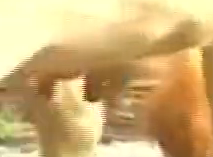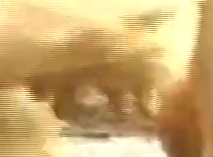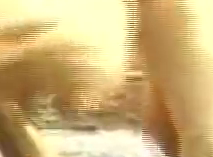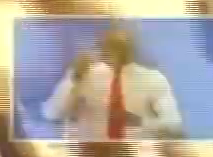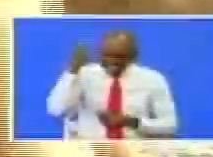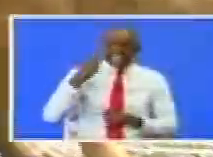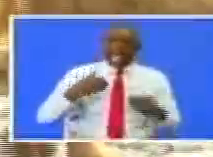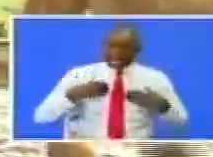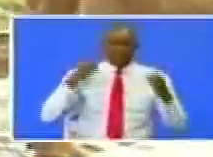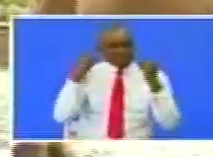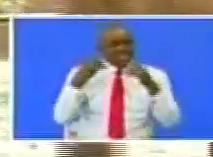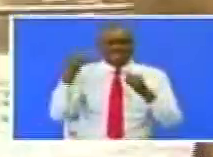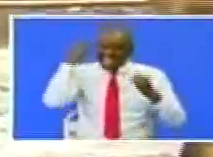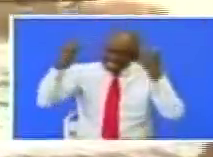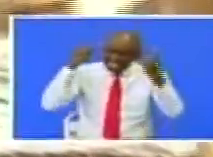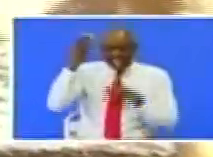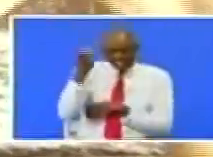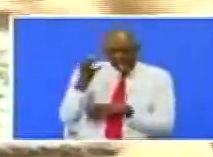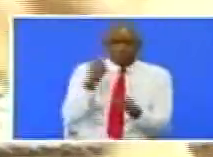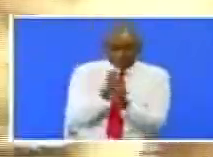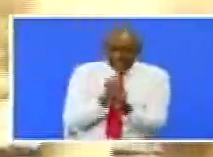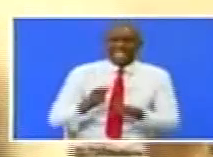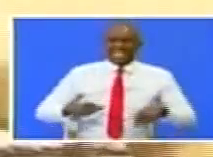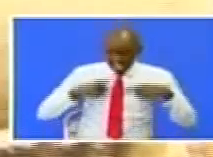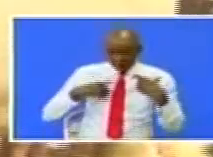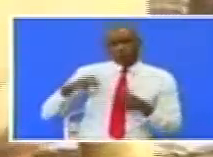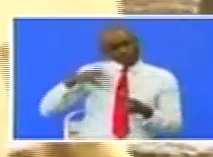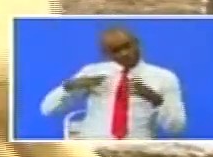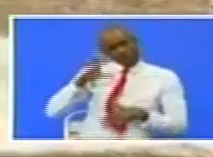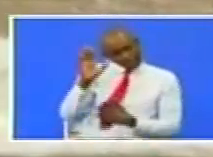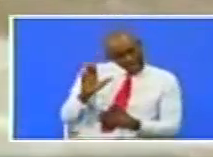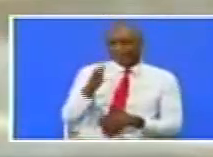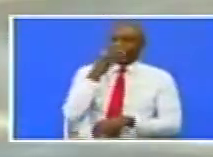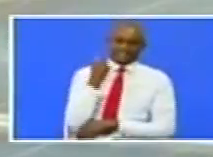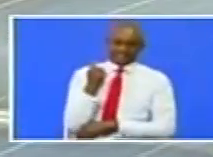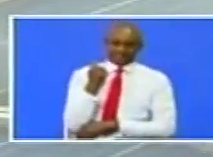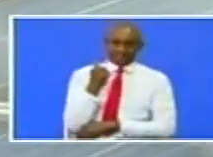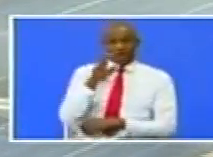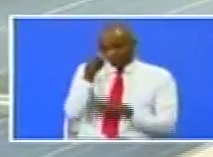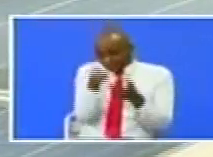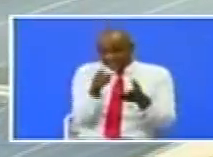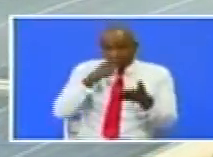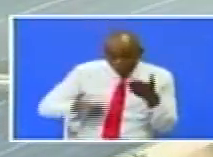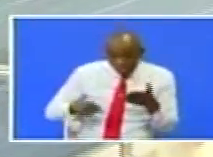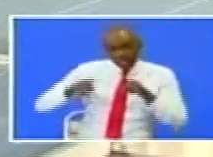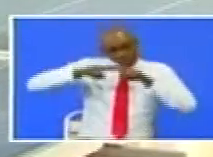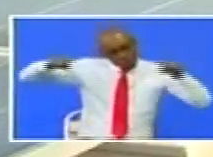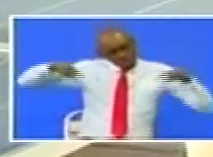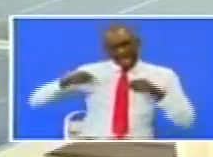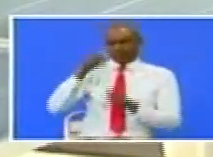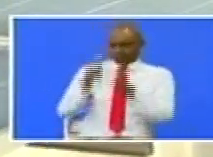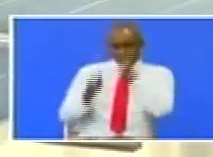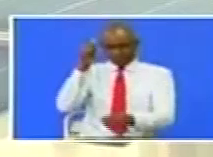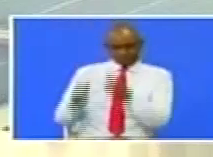Kenya has many innovations that are designed to make the life of its population much better. Among them is the solar milking